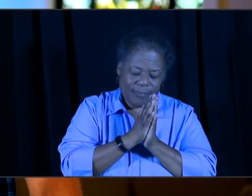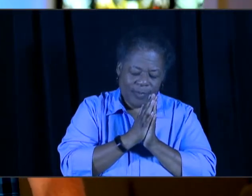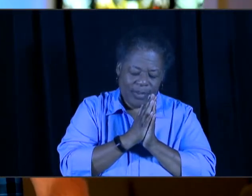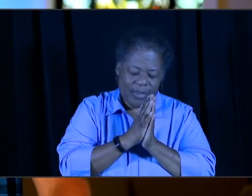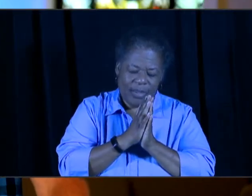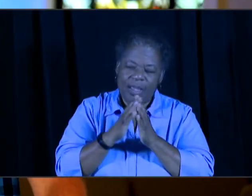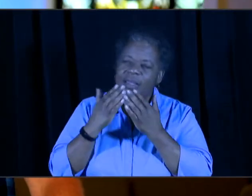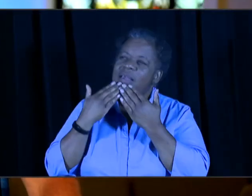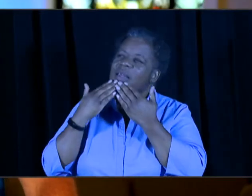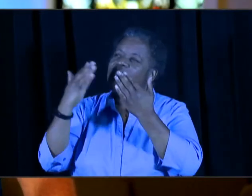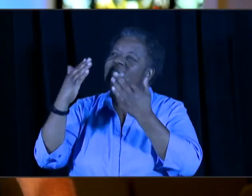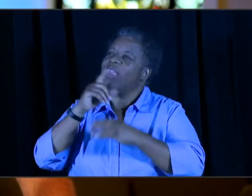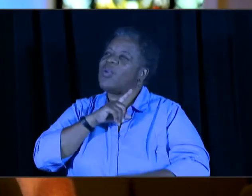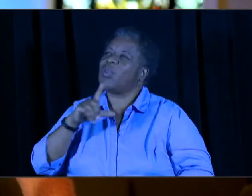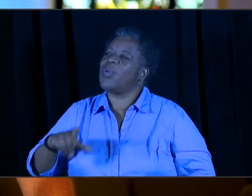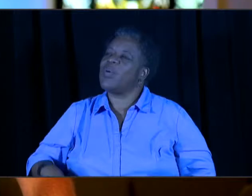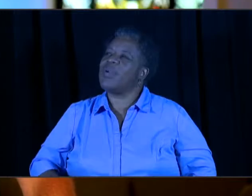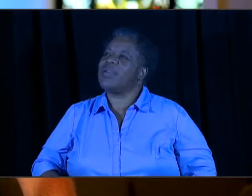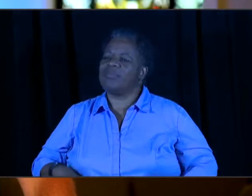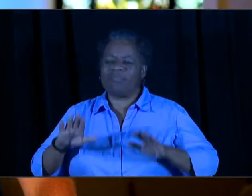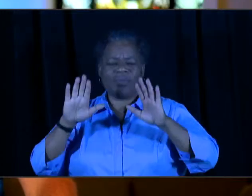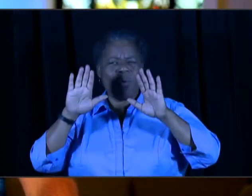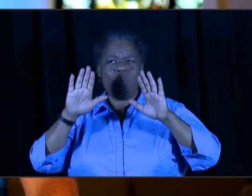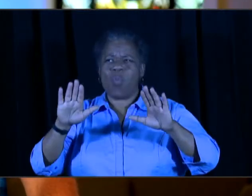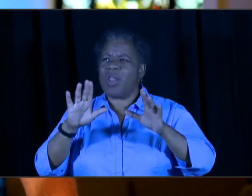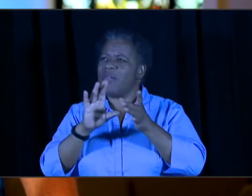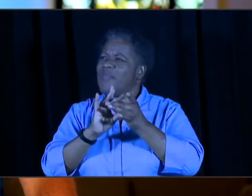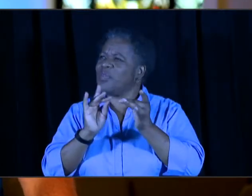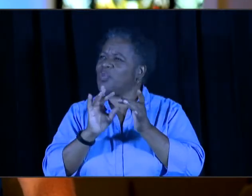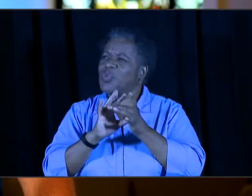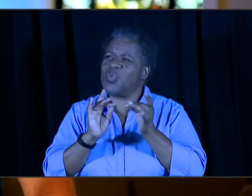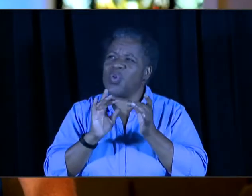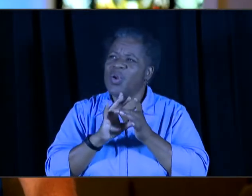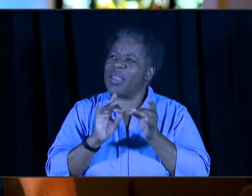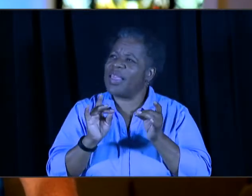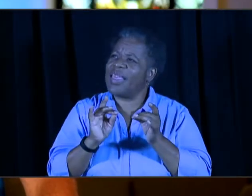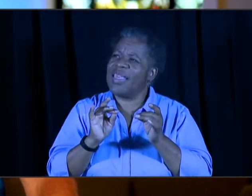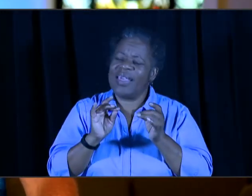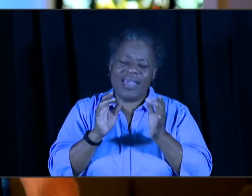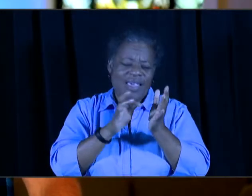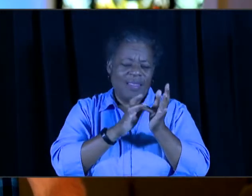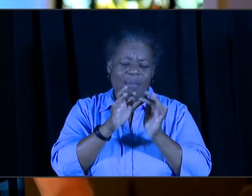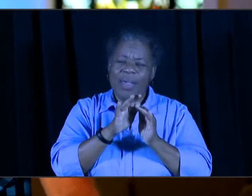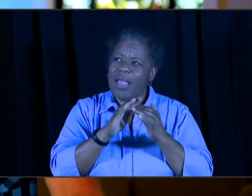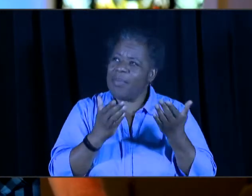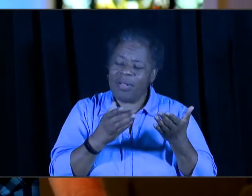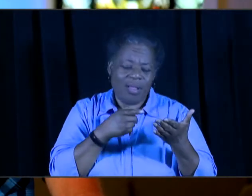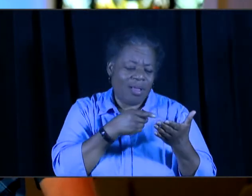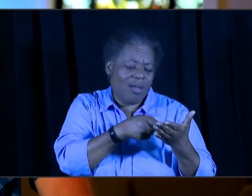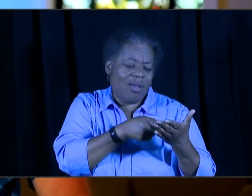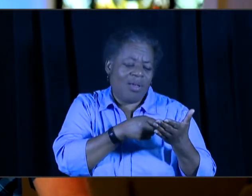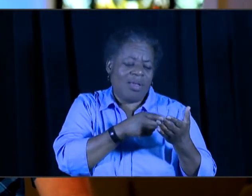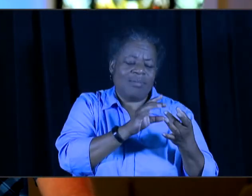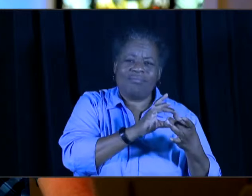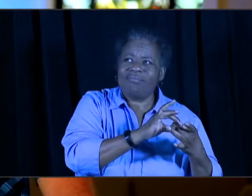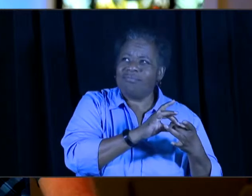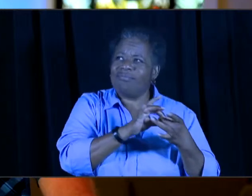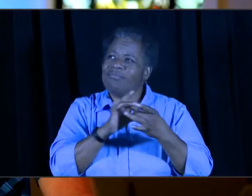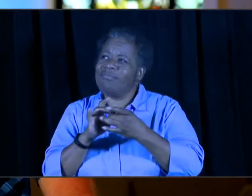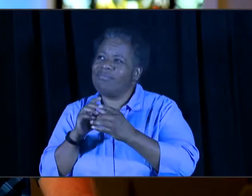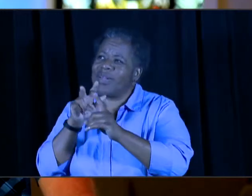We thank you, Lord, for this great story, preserved for us in the scriptures and so relevant to our lives